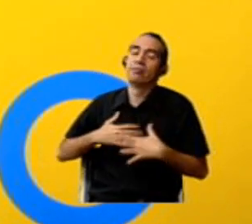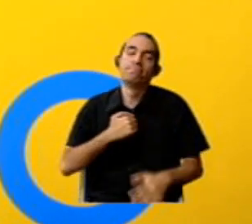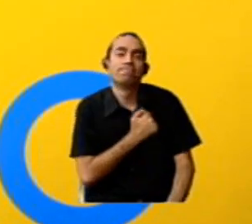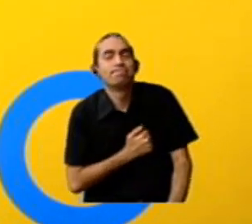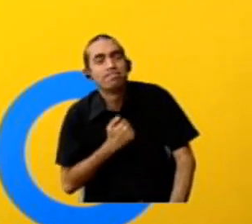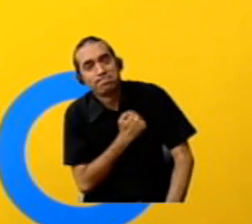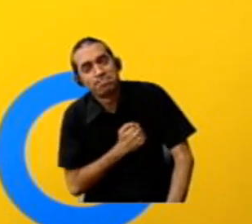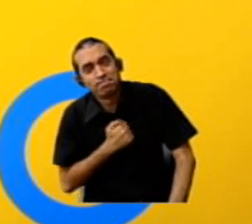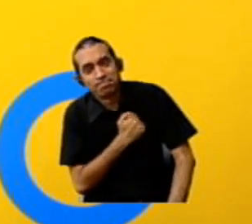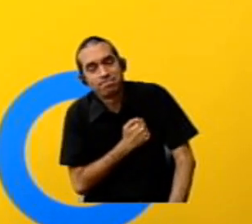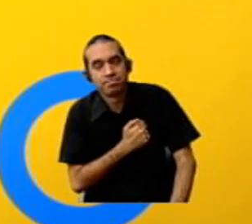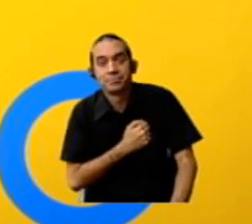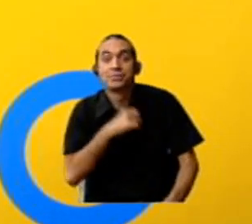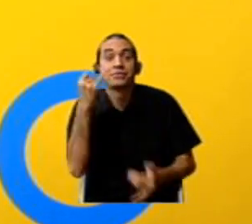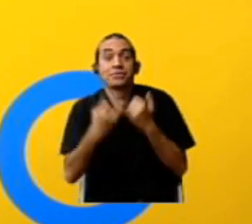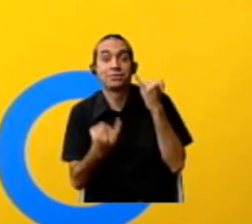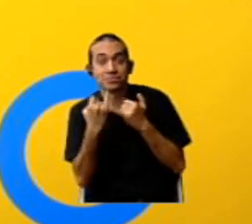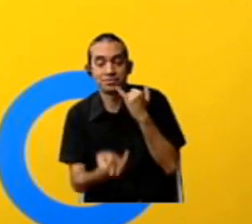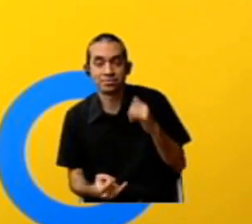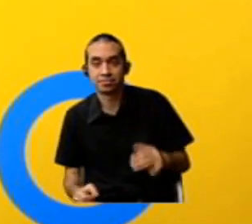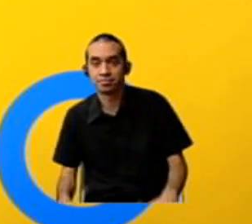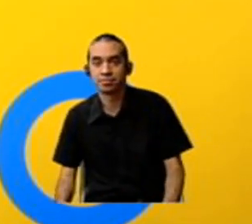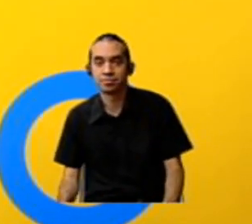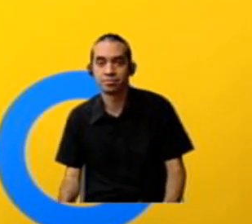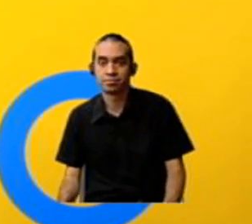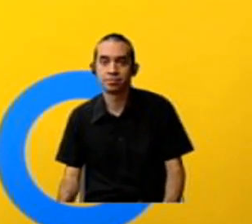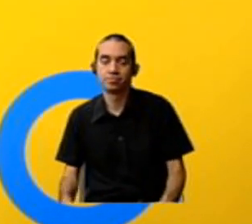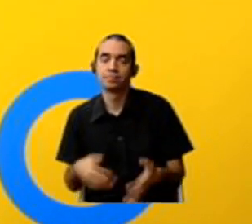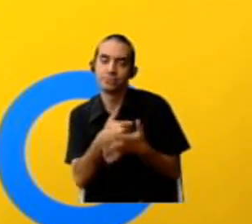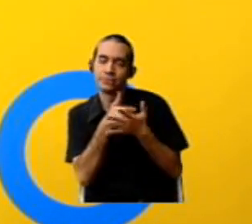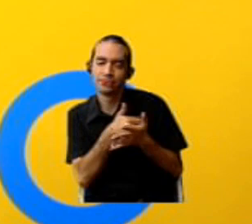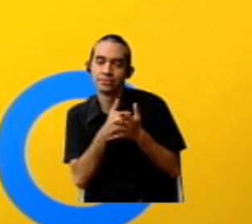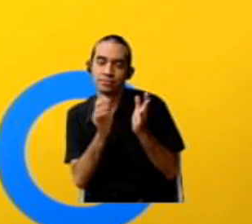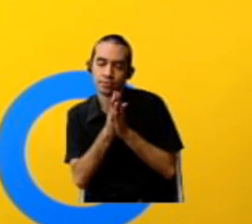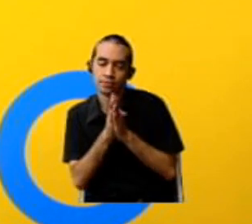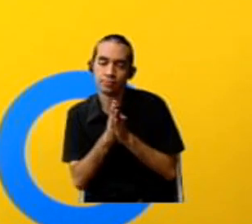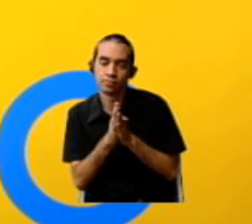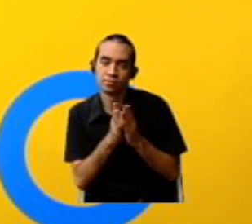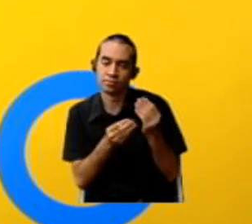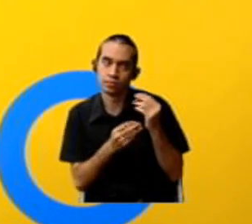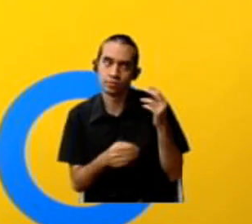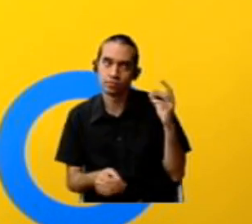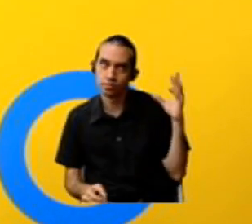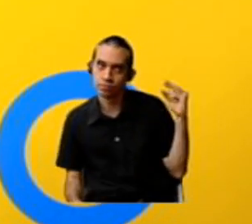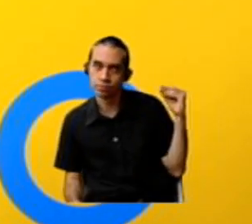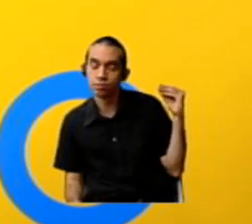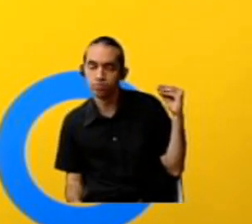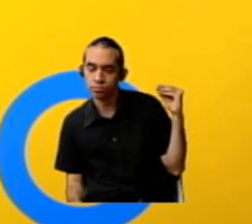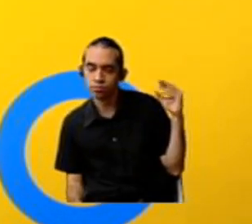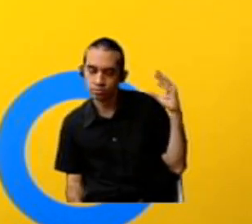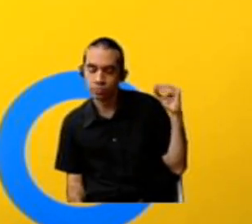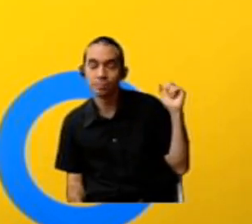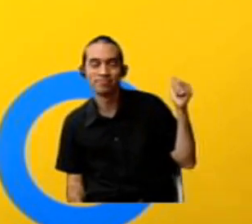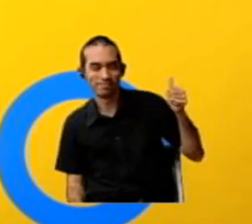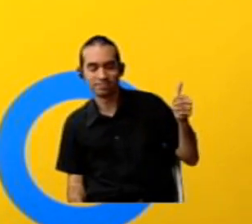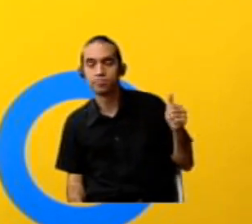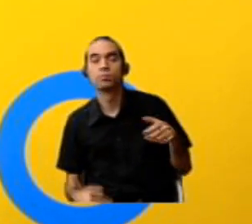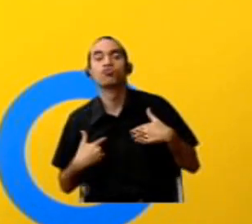sorry. And the last one, Charlie. Help me, please. Okay, tell me what to do. What? Yeah? Okay, here